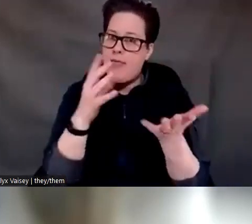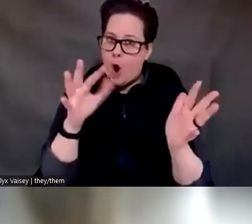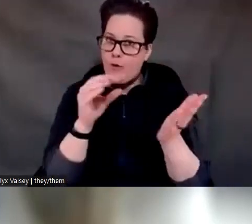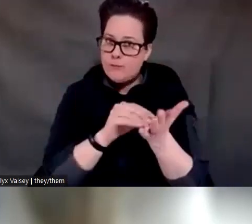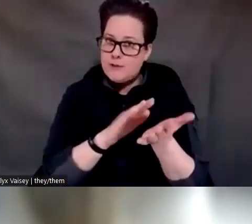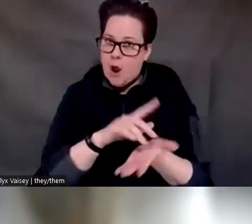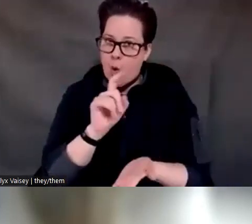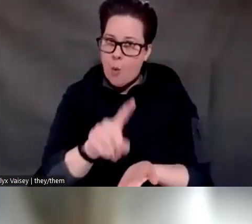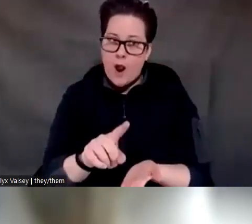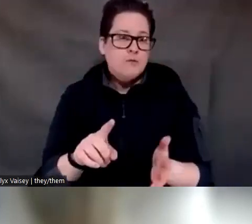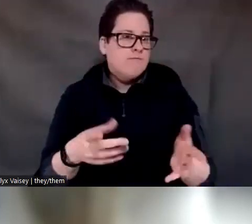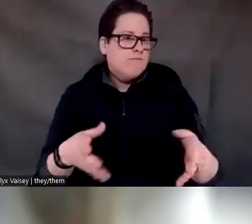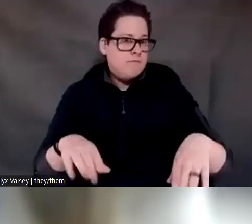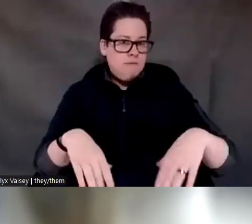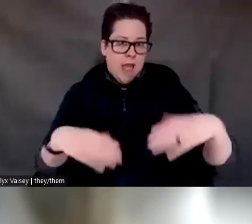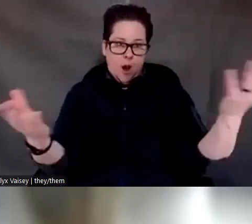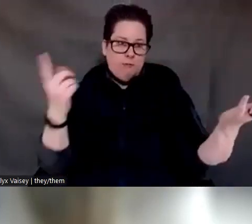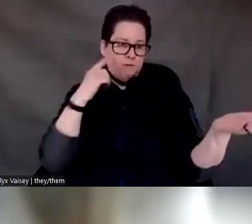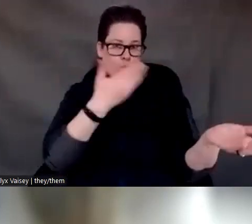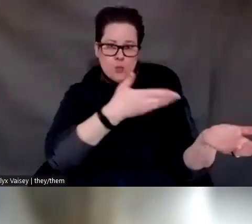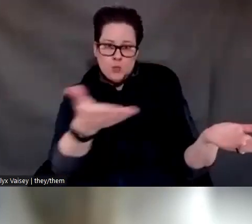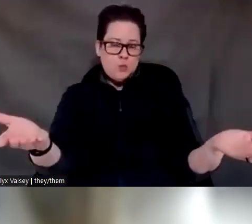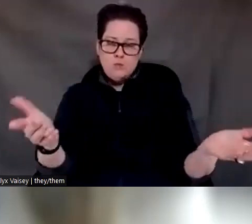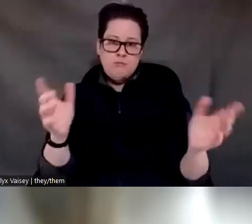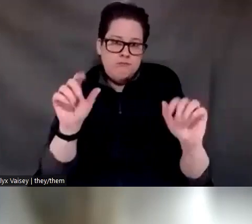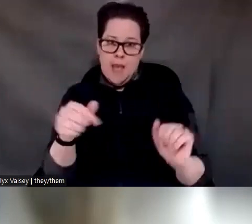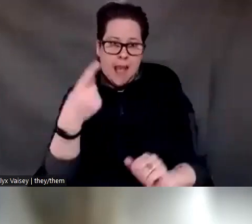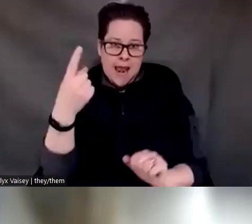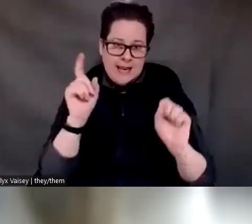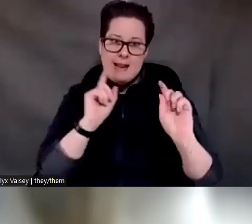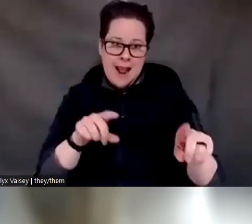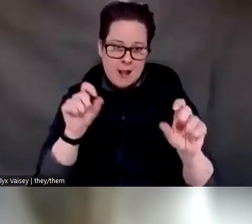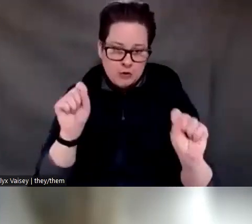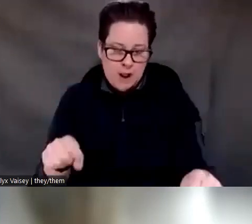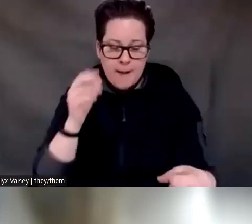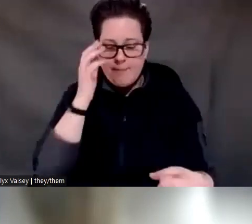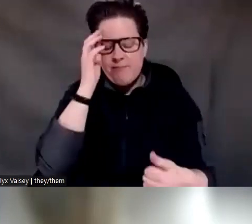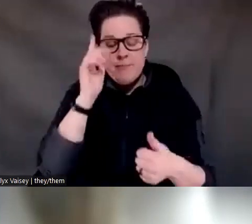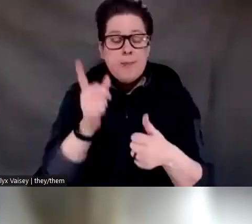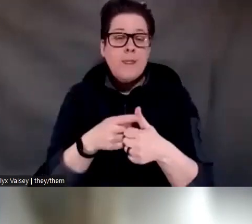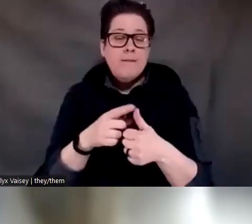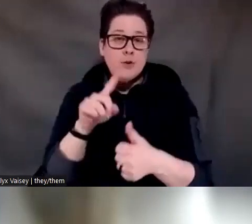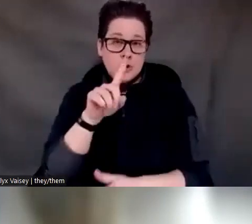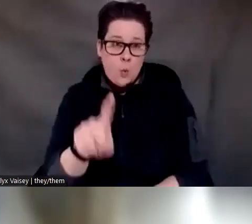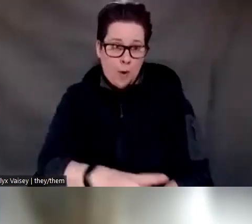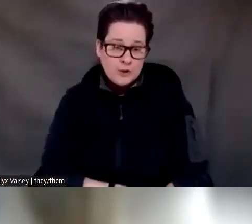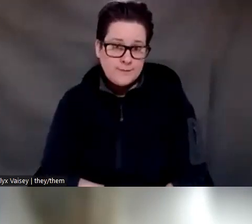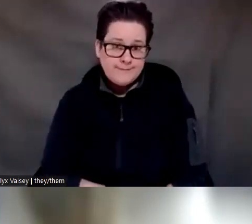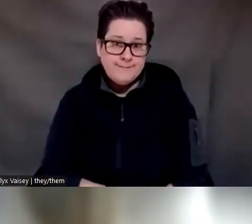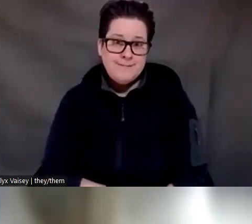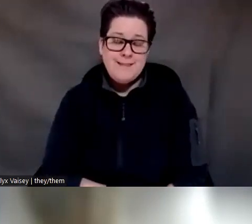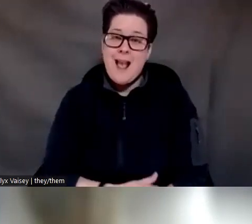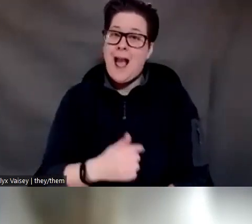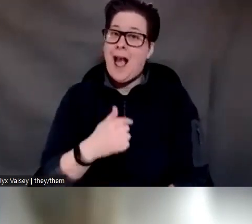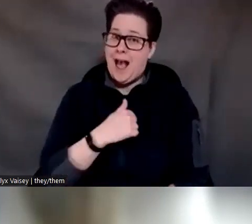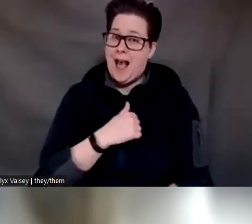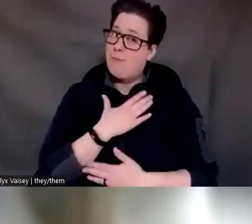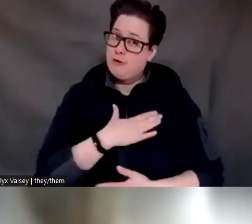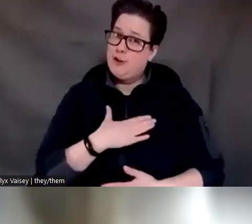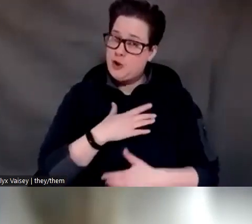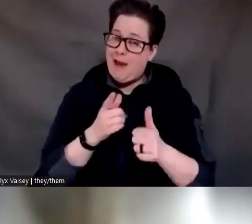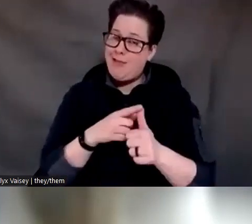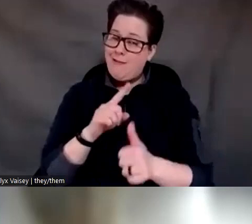open to anyone to answer, so please feel free, all of our panel. The first question, which I very much